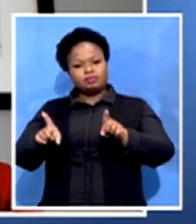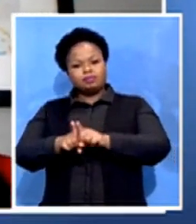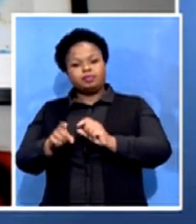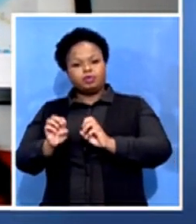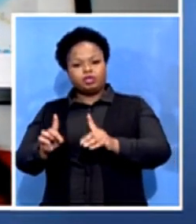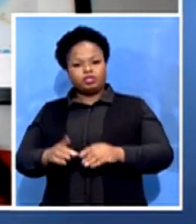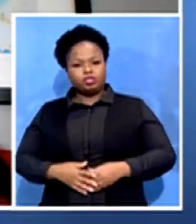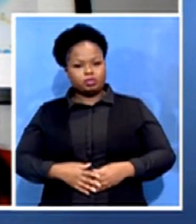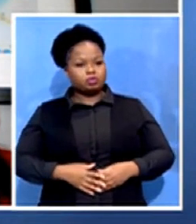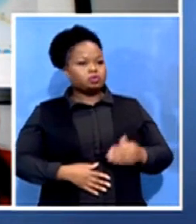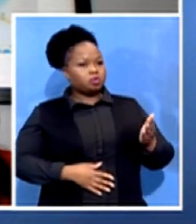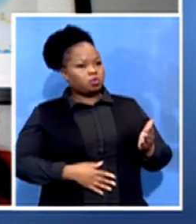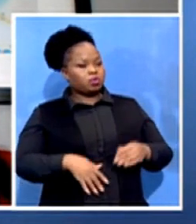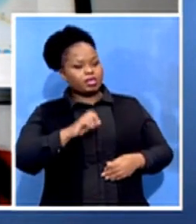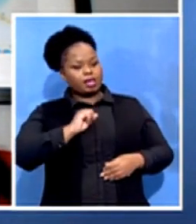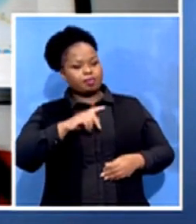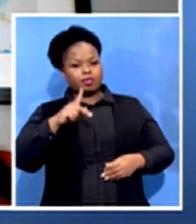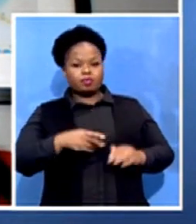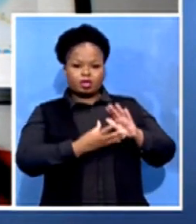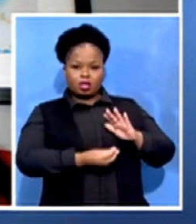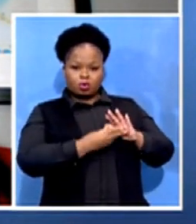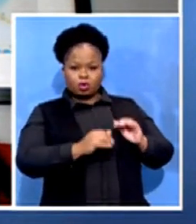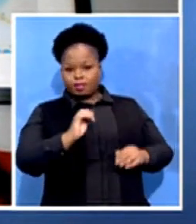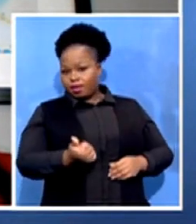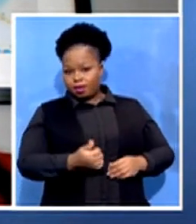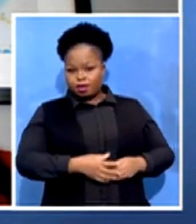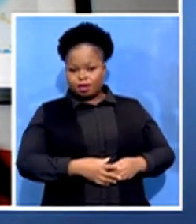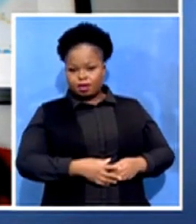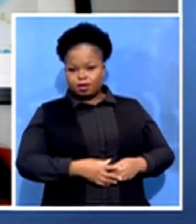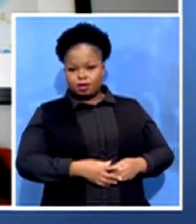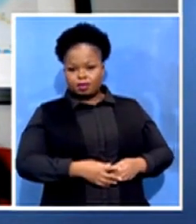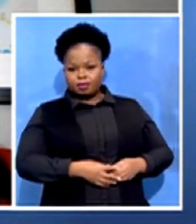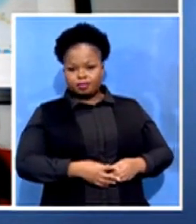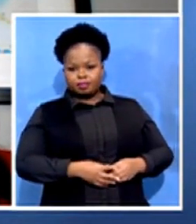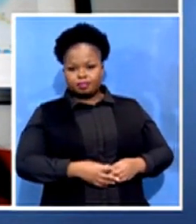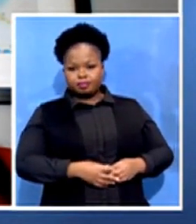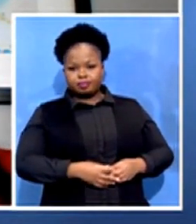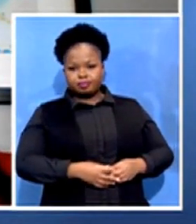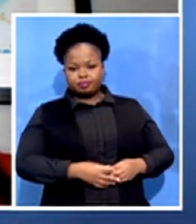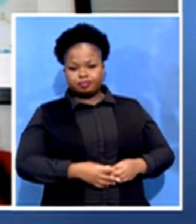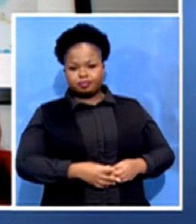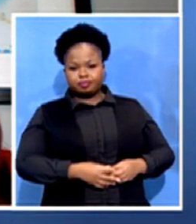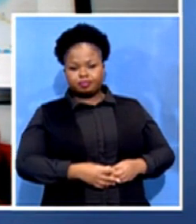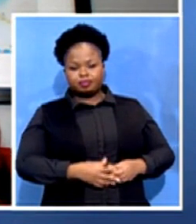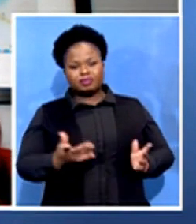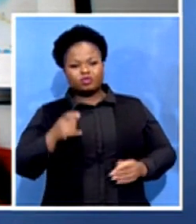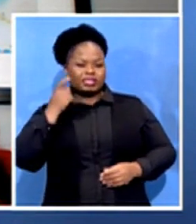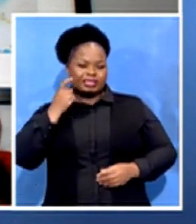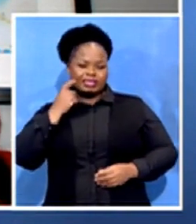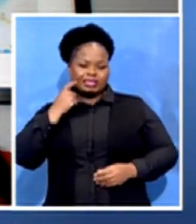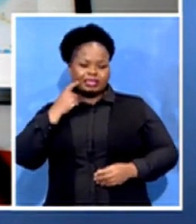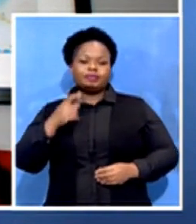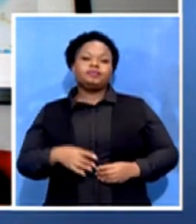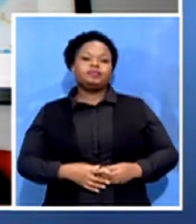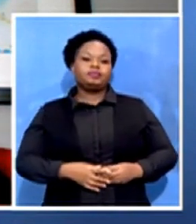then take us through how it works exactly. So it's actually very easy. That was our whole goal. It needs to be easy. You